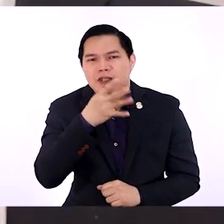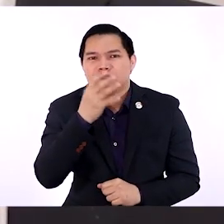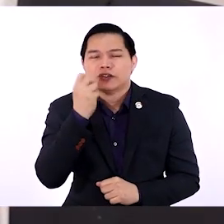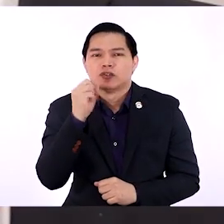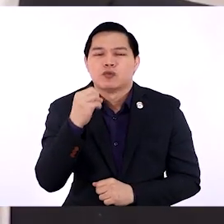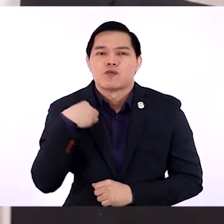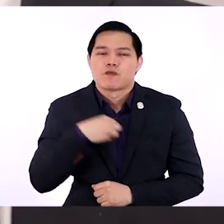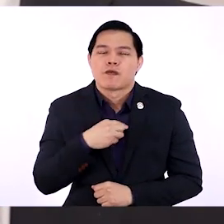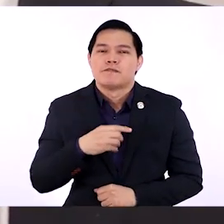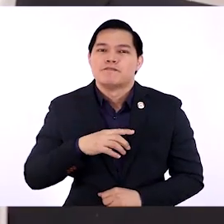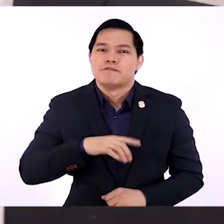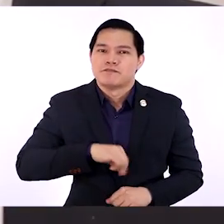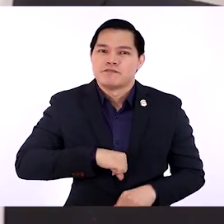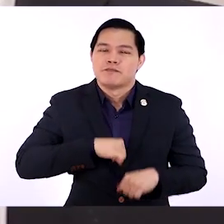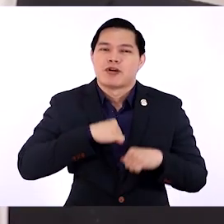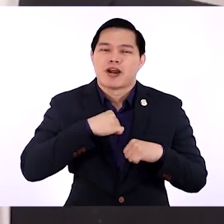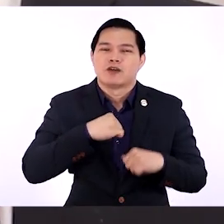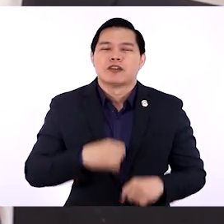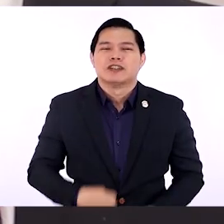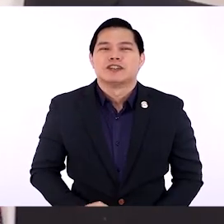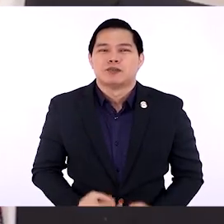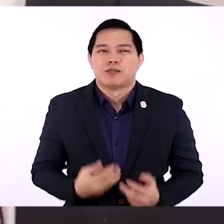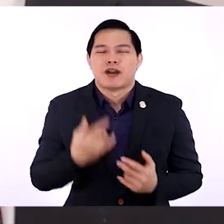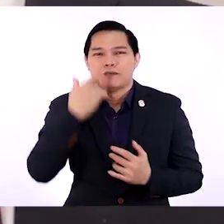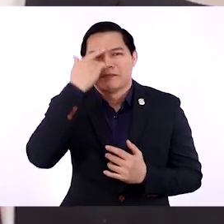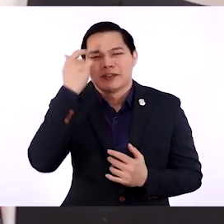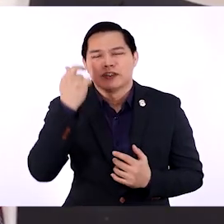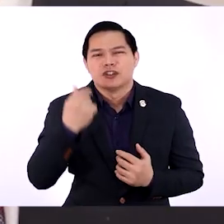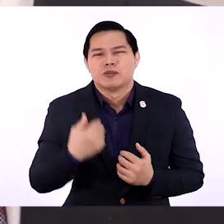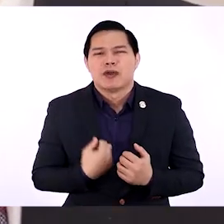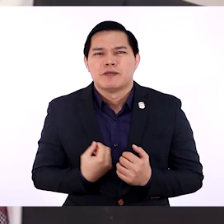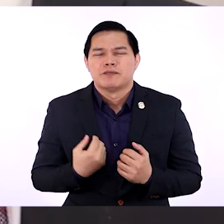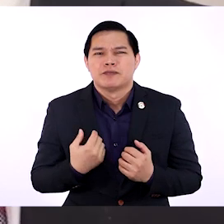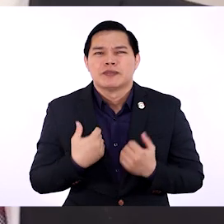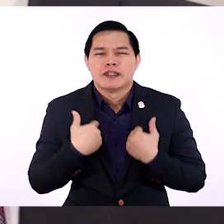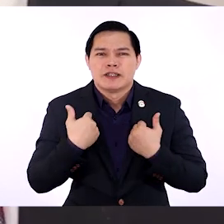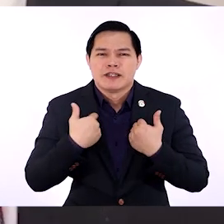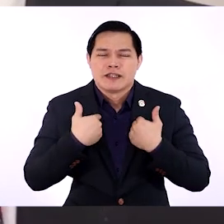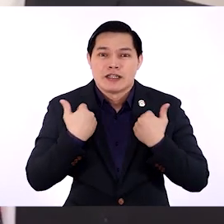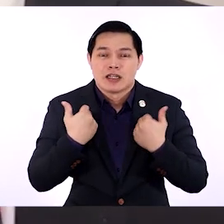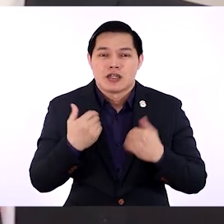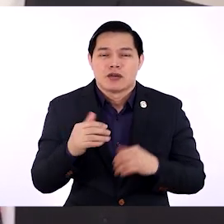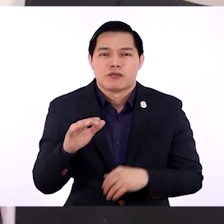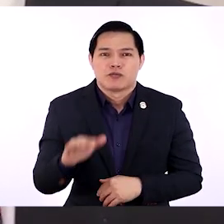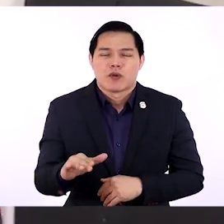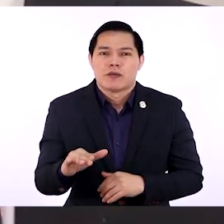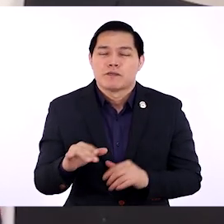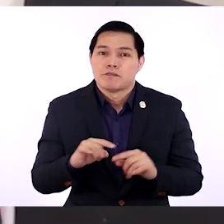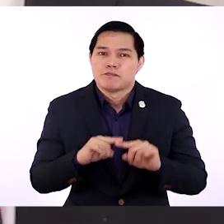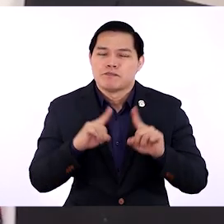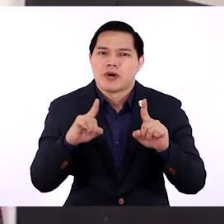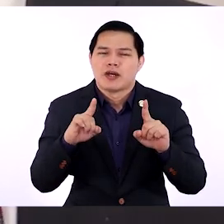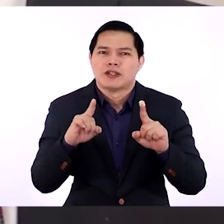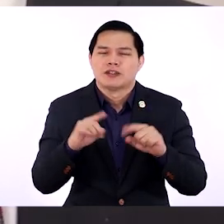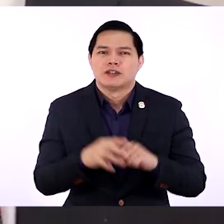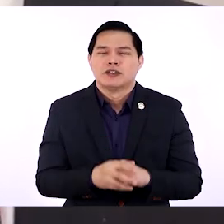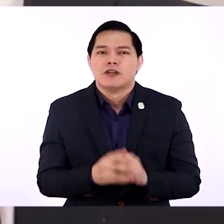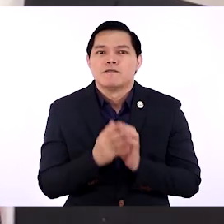proud and very inspiring, because he's so young and he's very intuitive